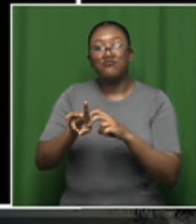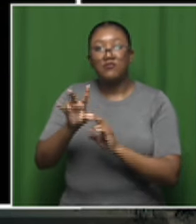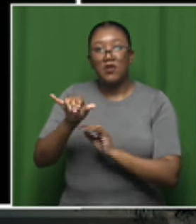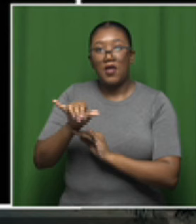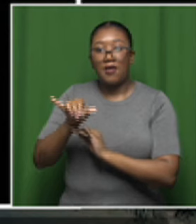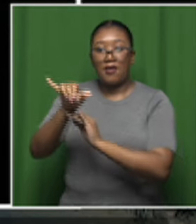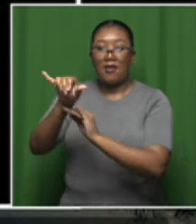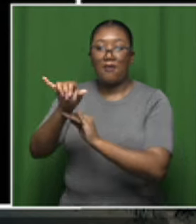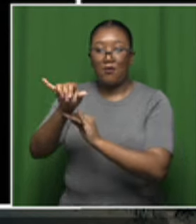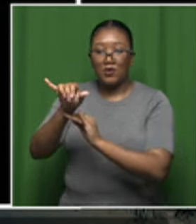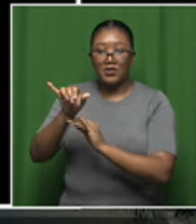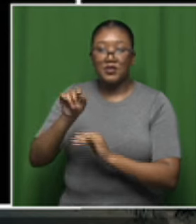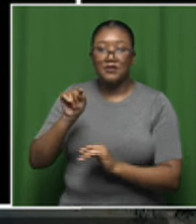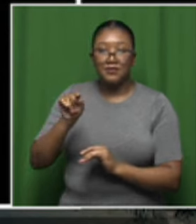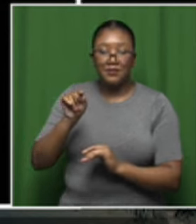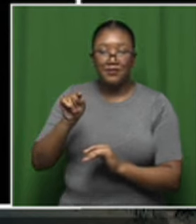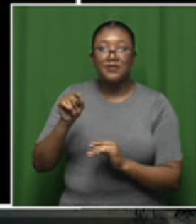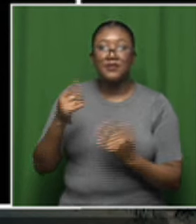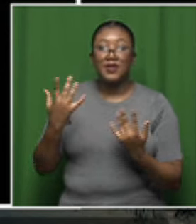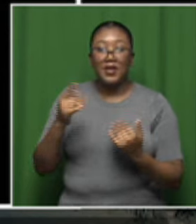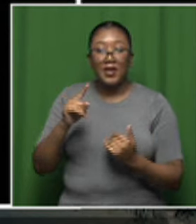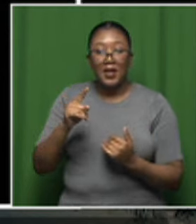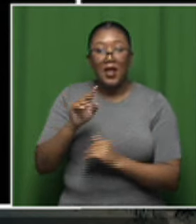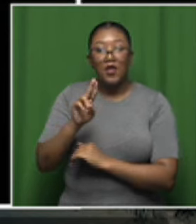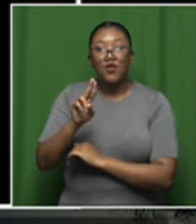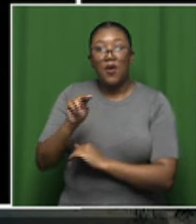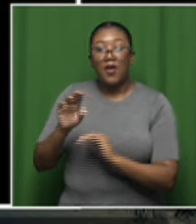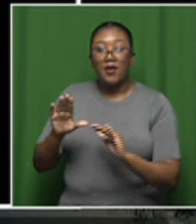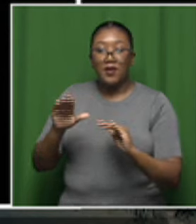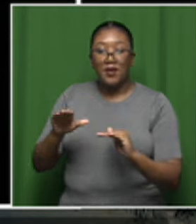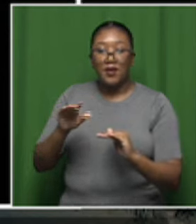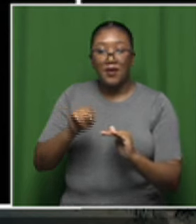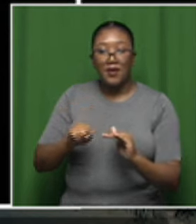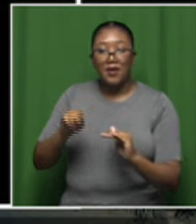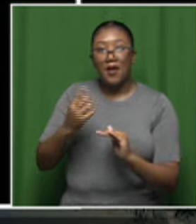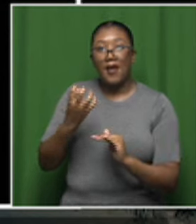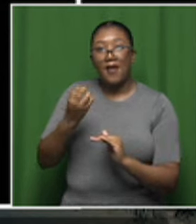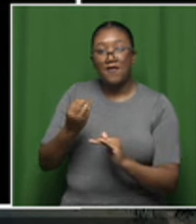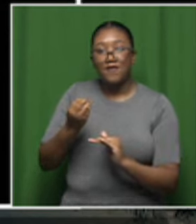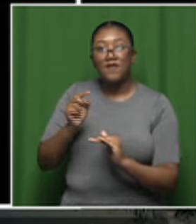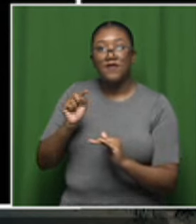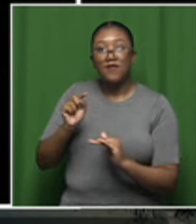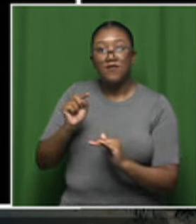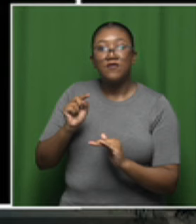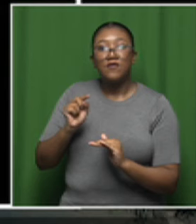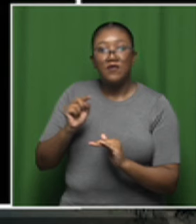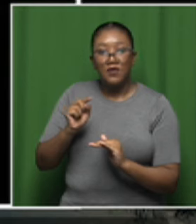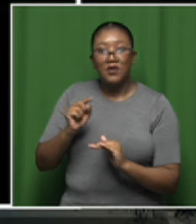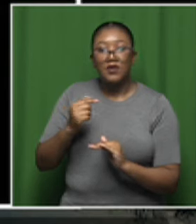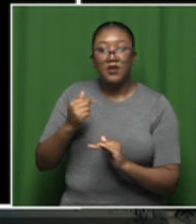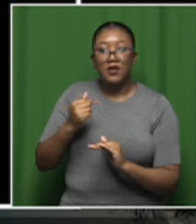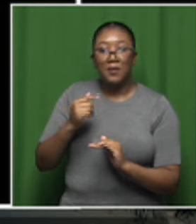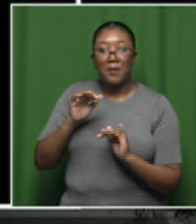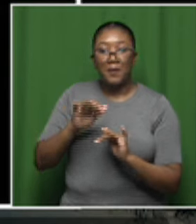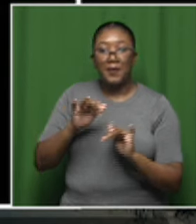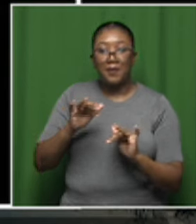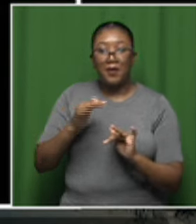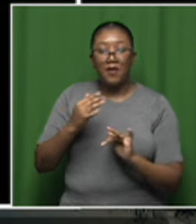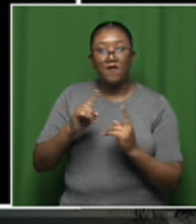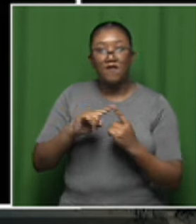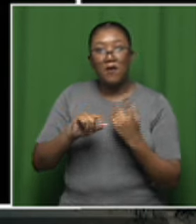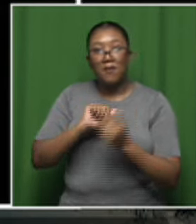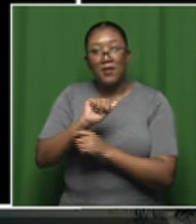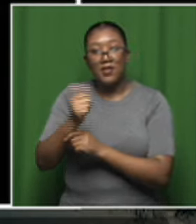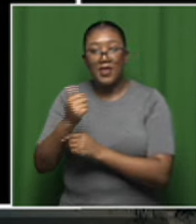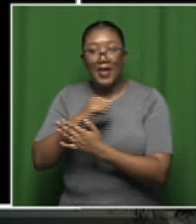the United Nations has got many areas where they have these refugees, and in